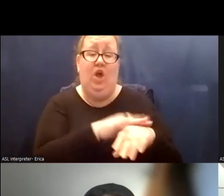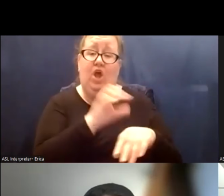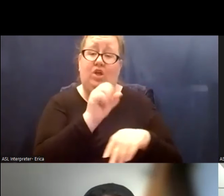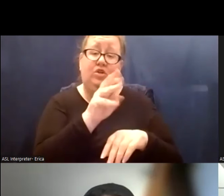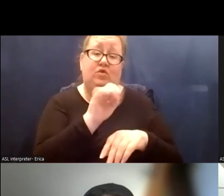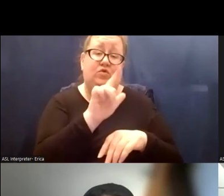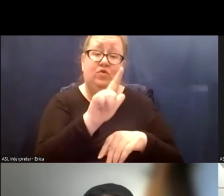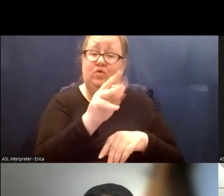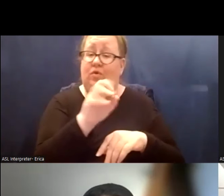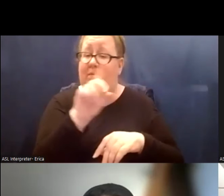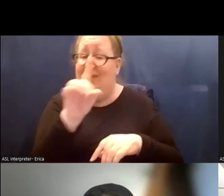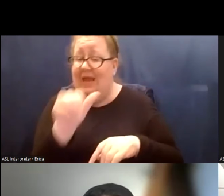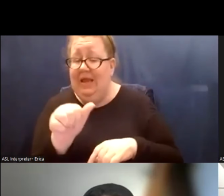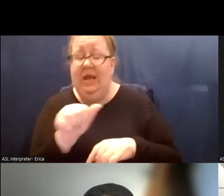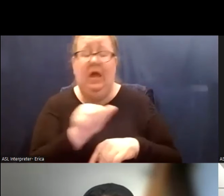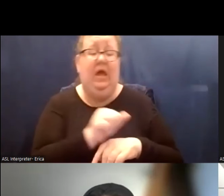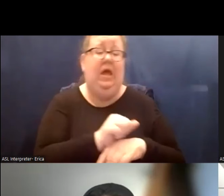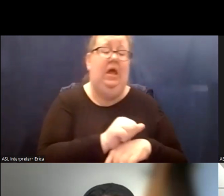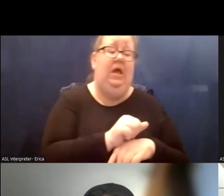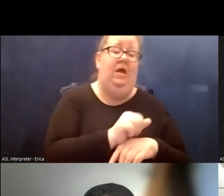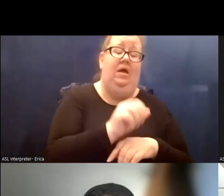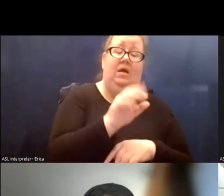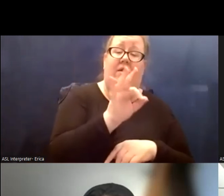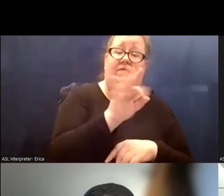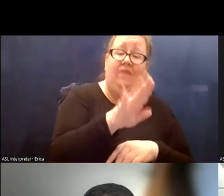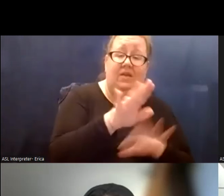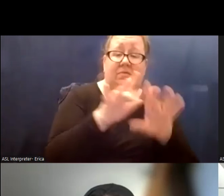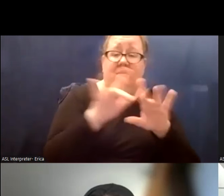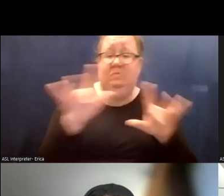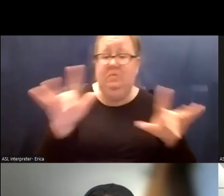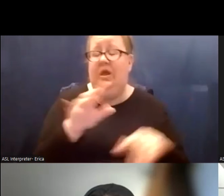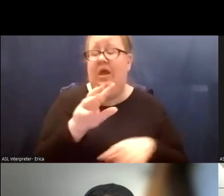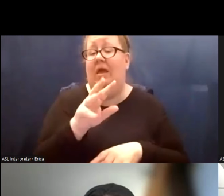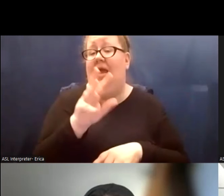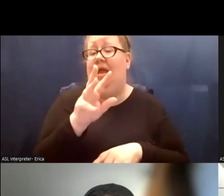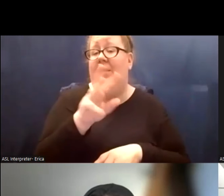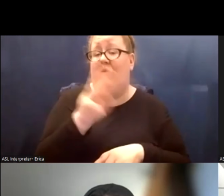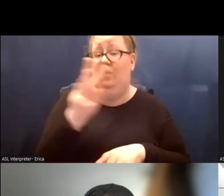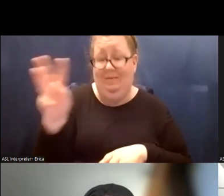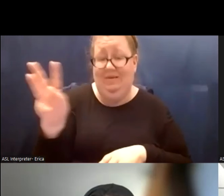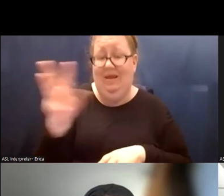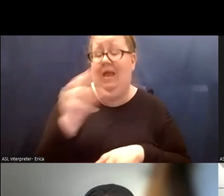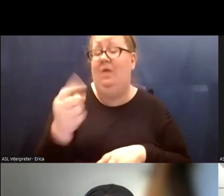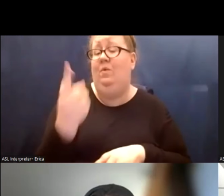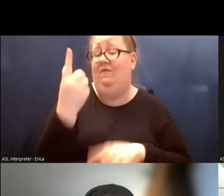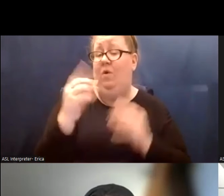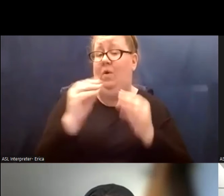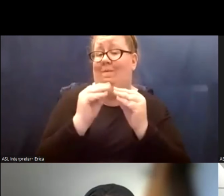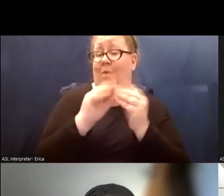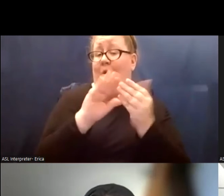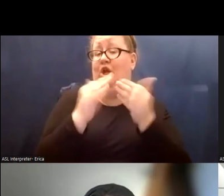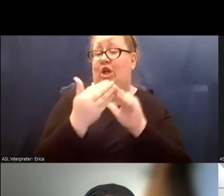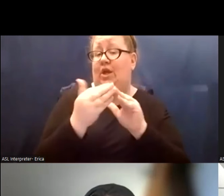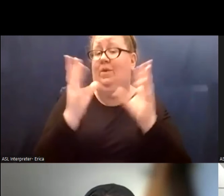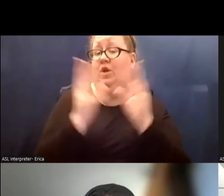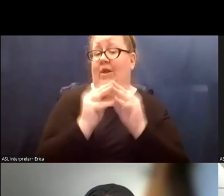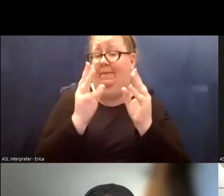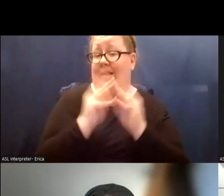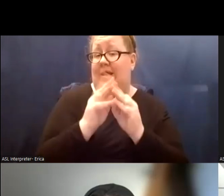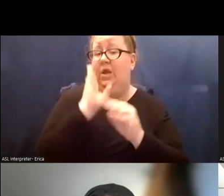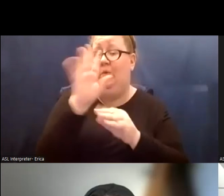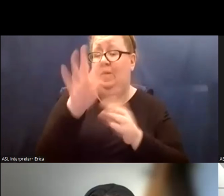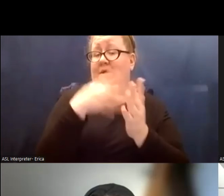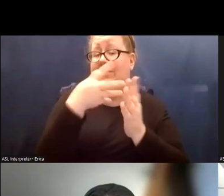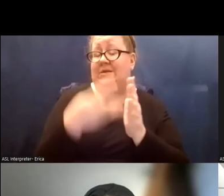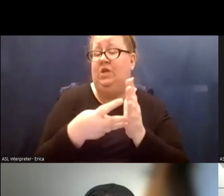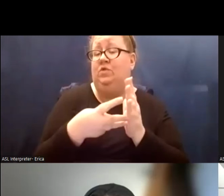the website, and we do have one more community meeting coming up that we're looking to schedule now